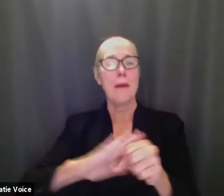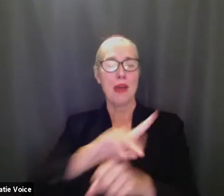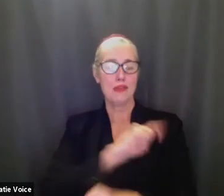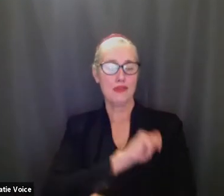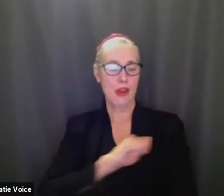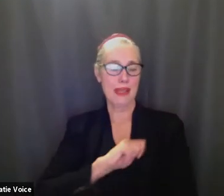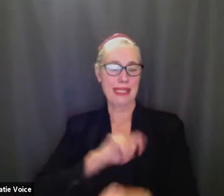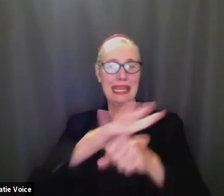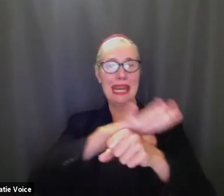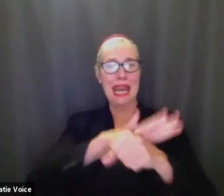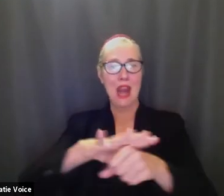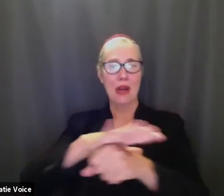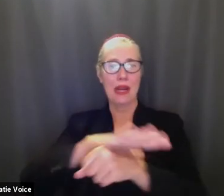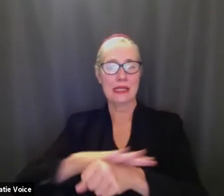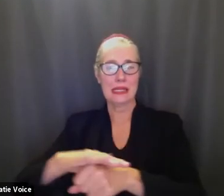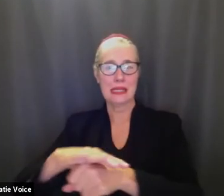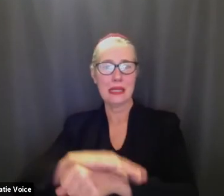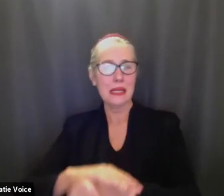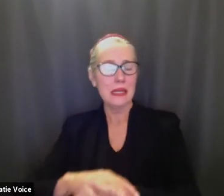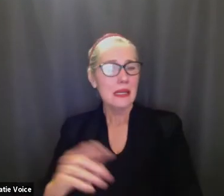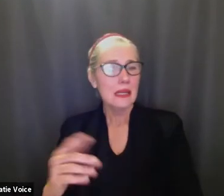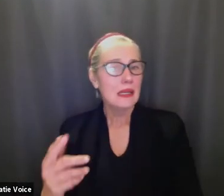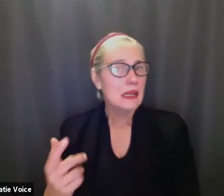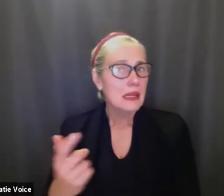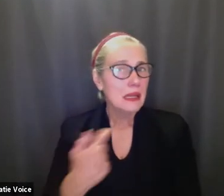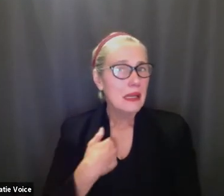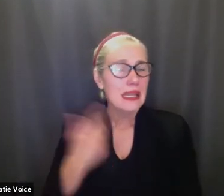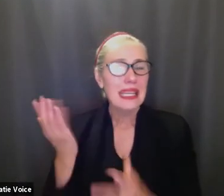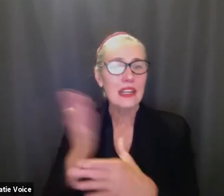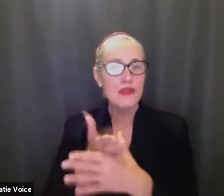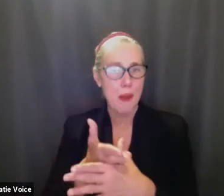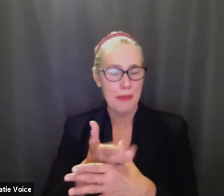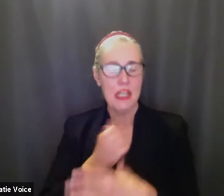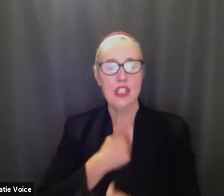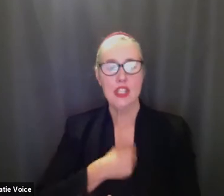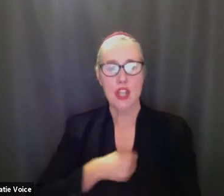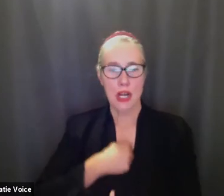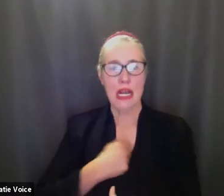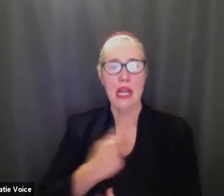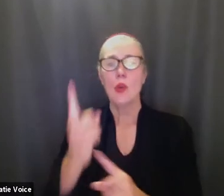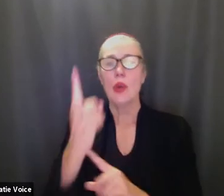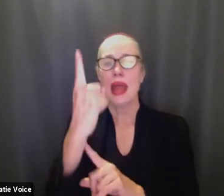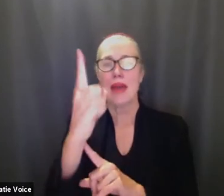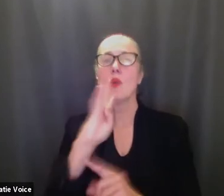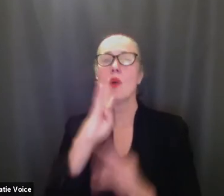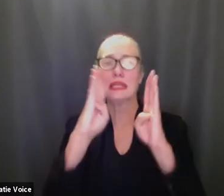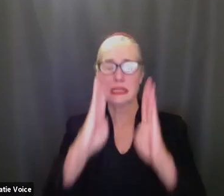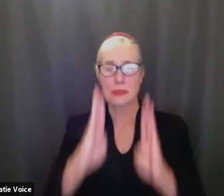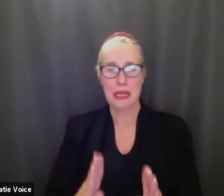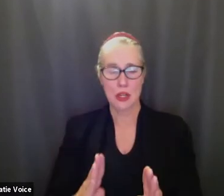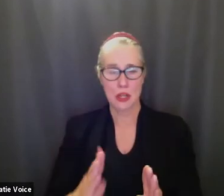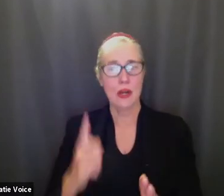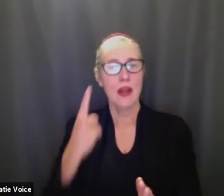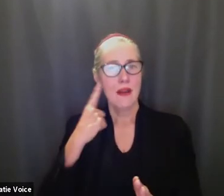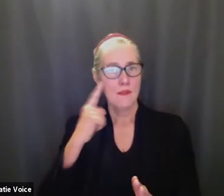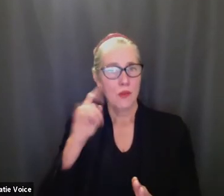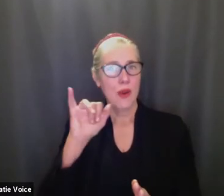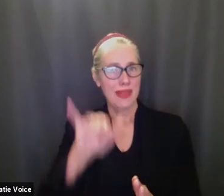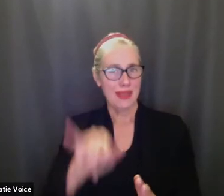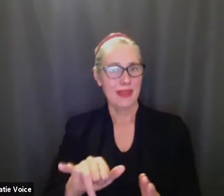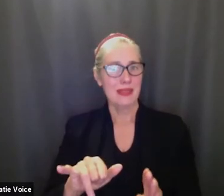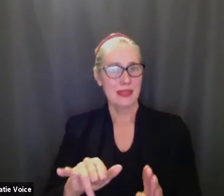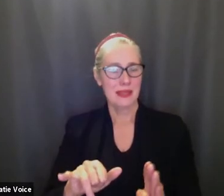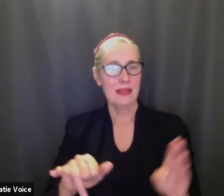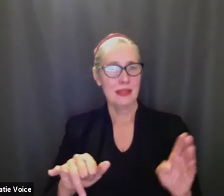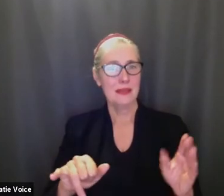board members we will take it forward president foreign sorry to interrupt we do have one speaker on this item sorry about it okay great